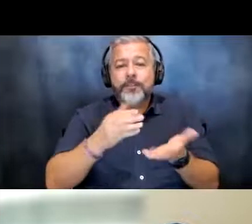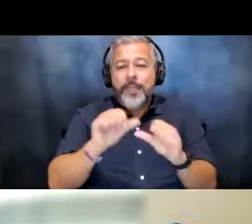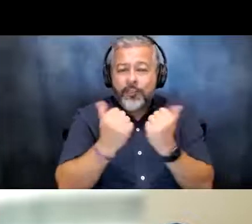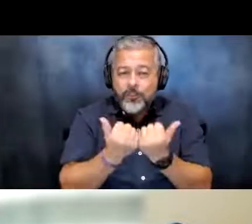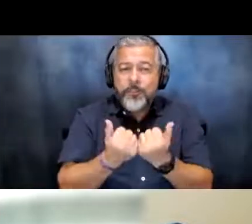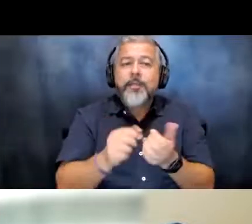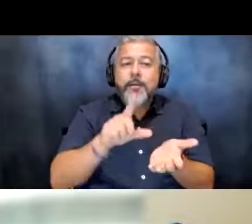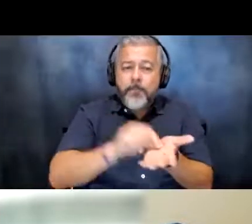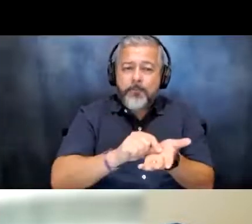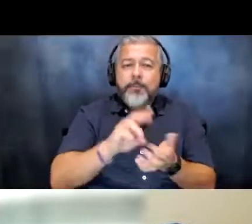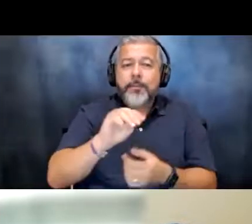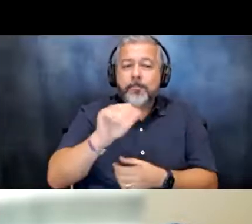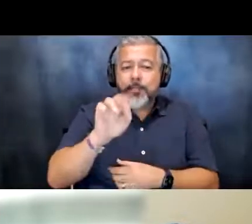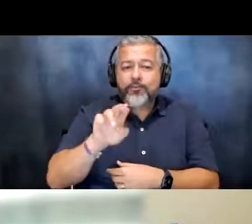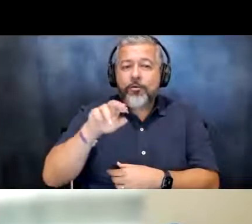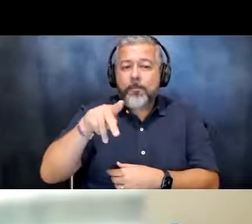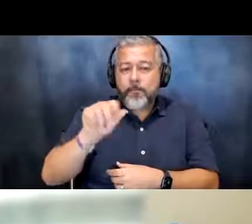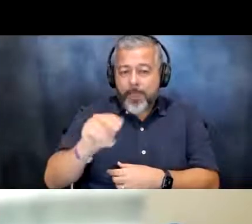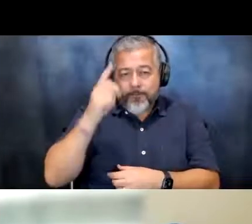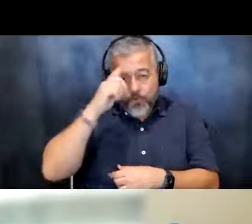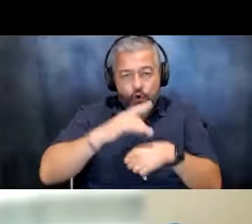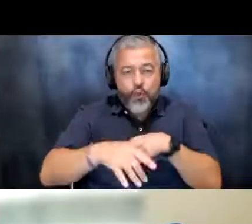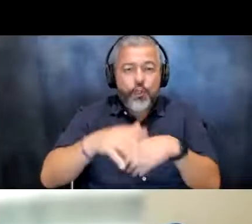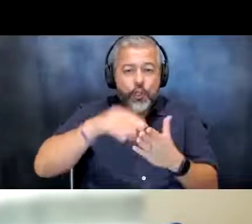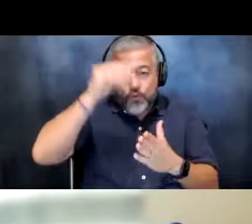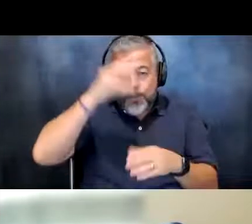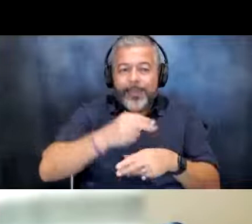Early Learning and Care, Making California